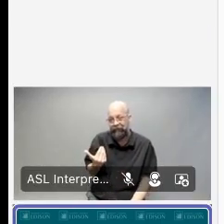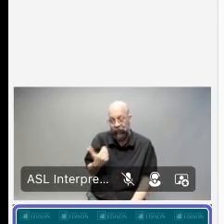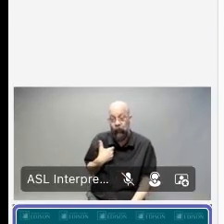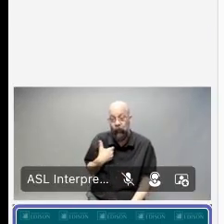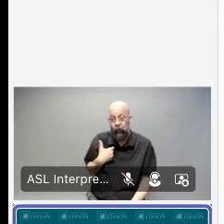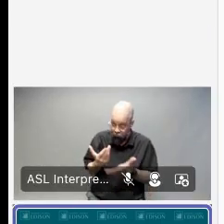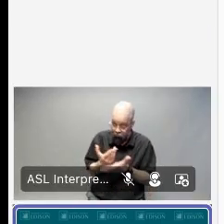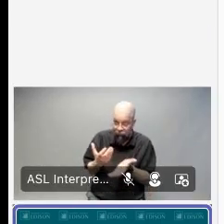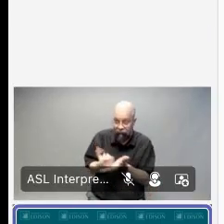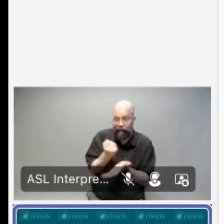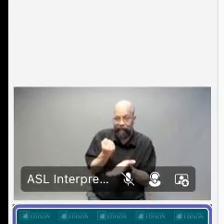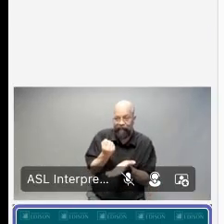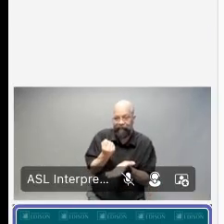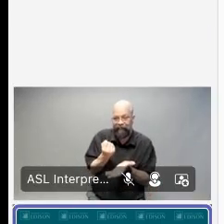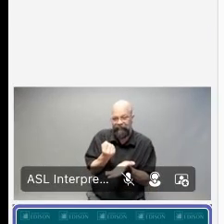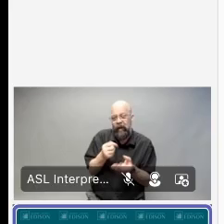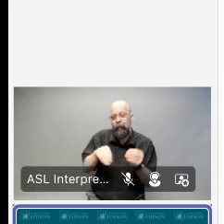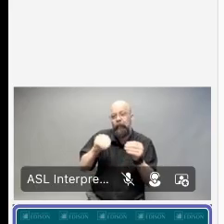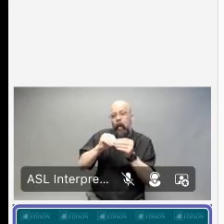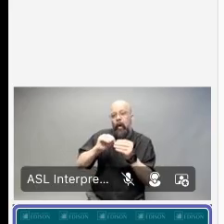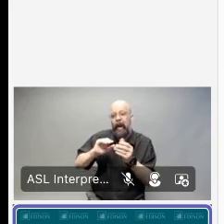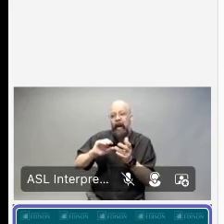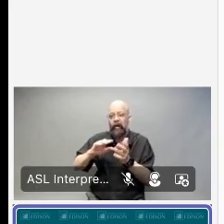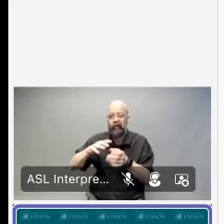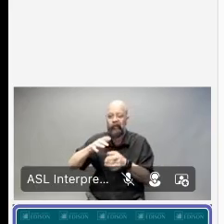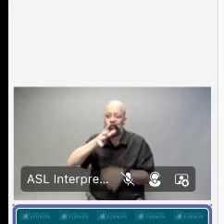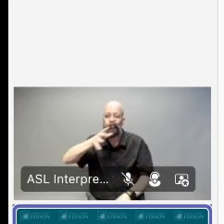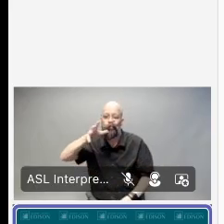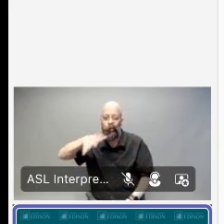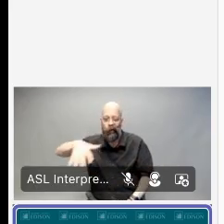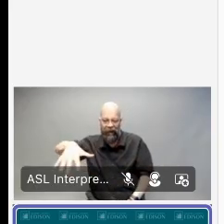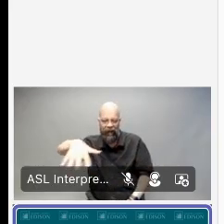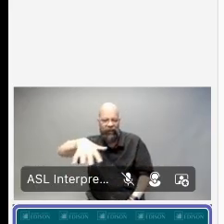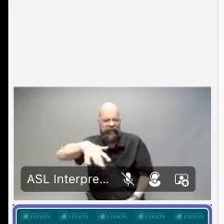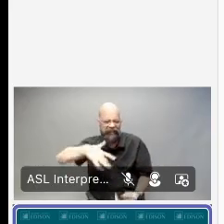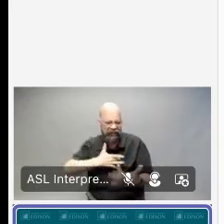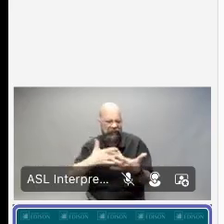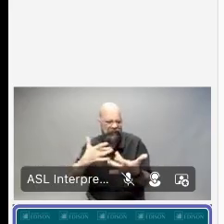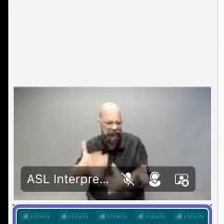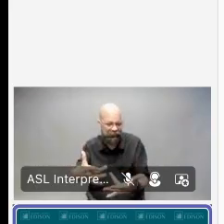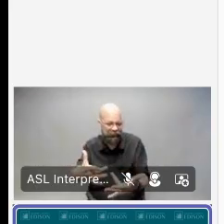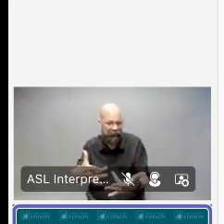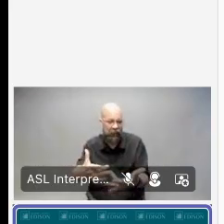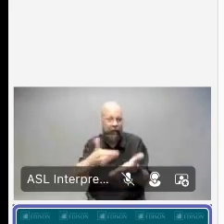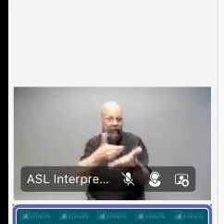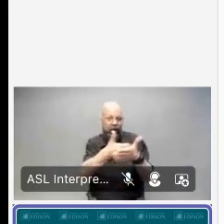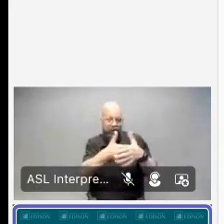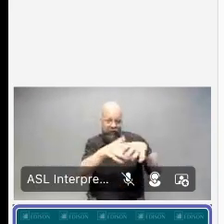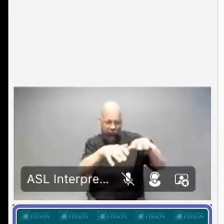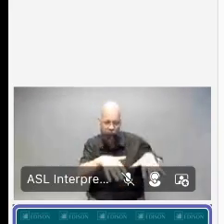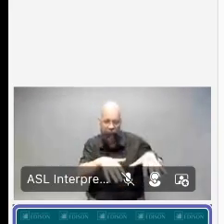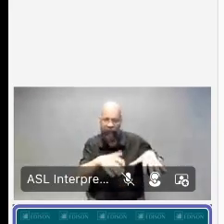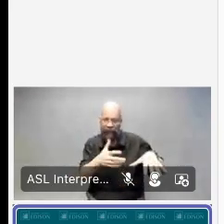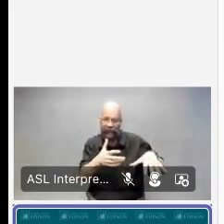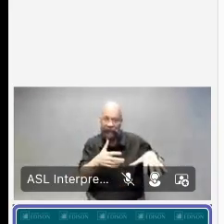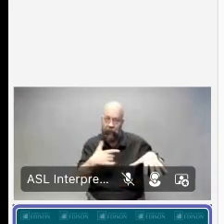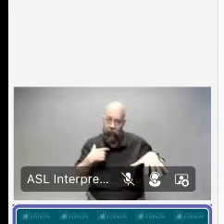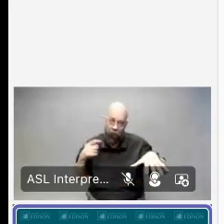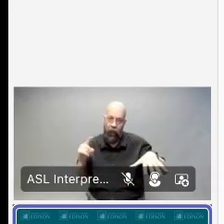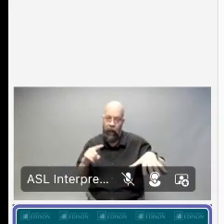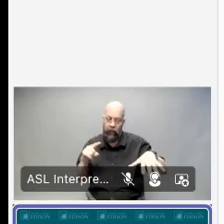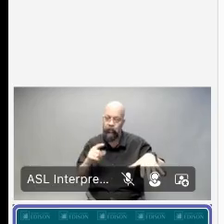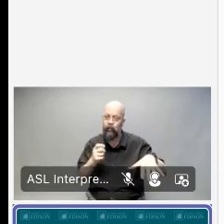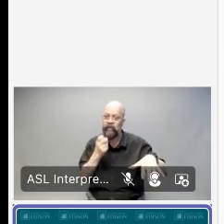we can use, right? But it's really more for our rural areas. Typically, when we are near a neighborhood, it takes a lot for us to use these